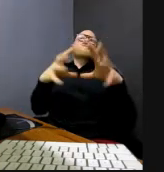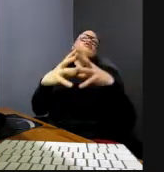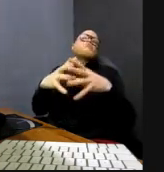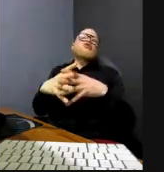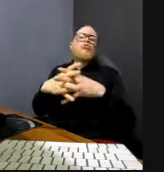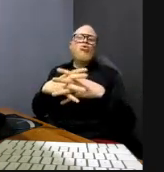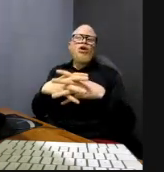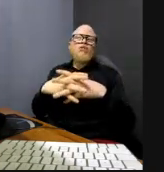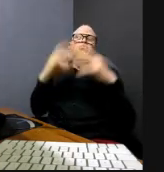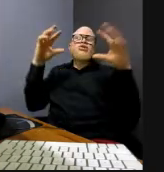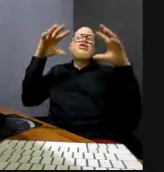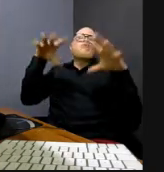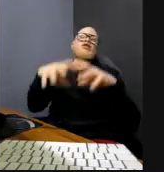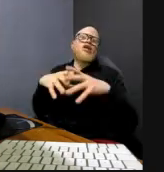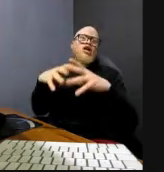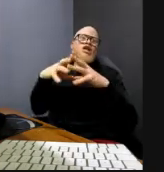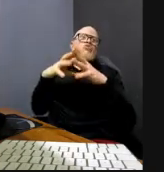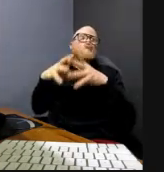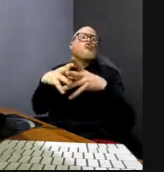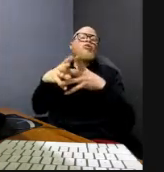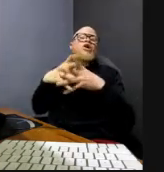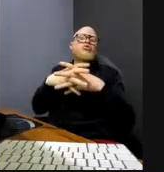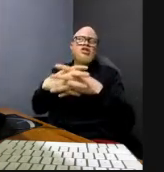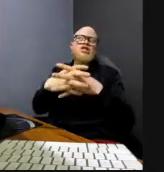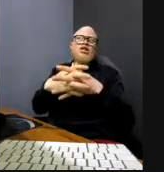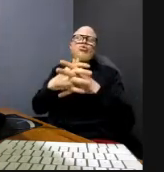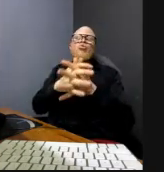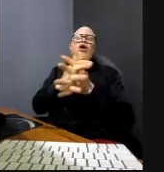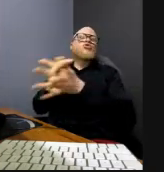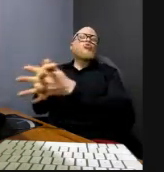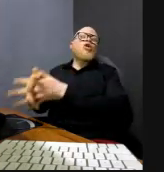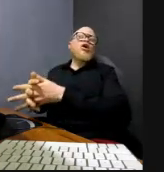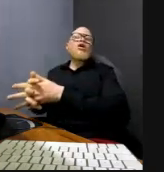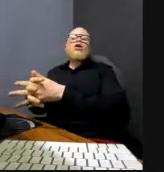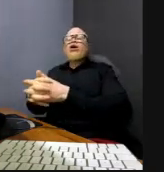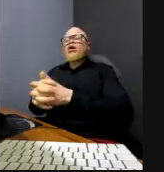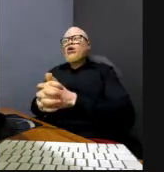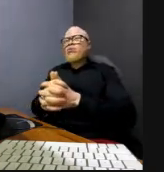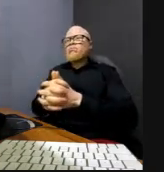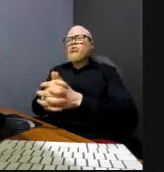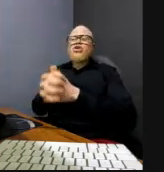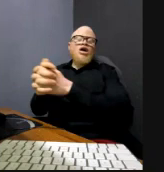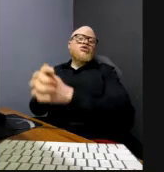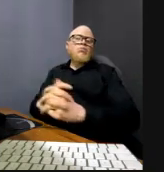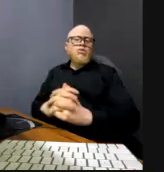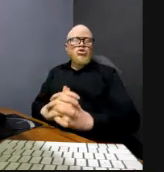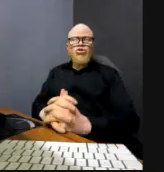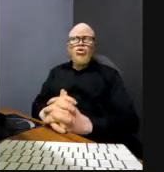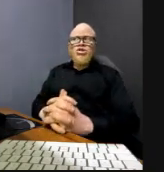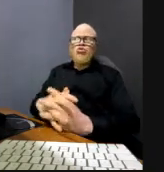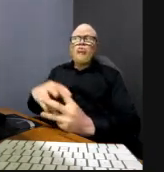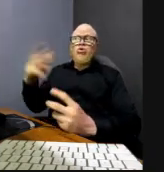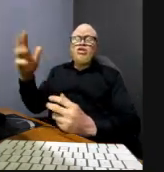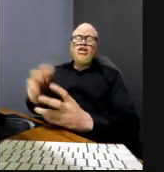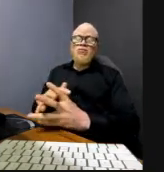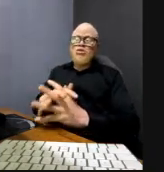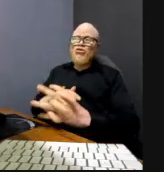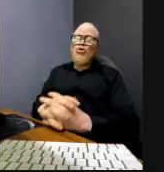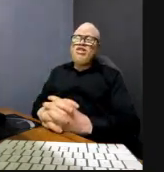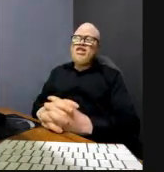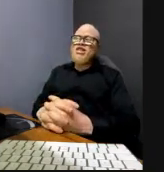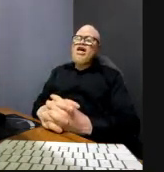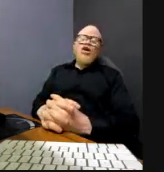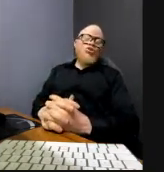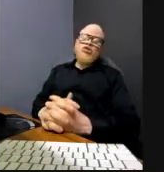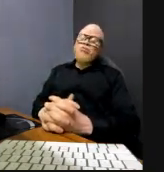got 50 people and put them in a room where you seated or where you are pushing out that piece of content or posting that piece